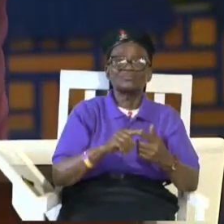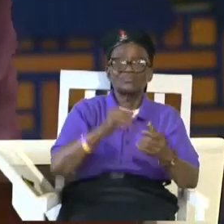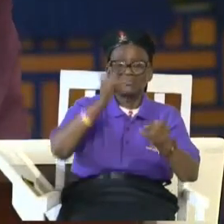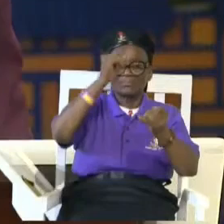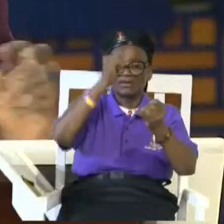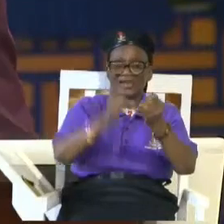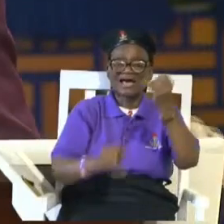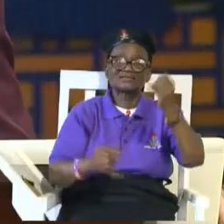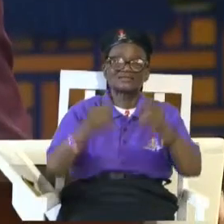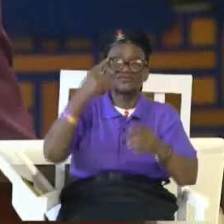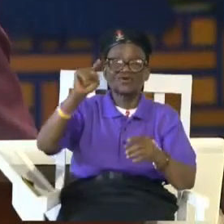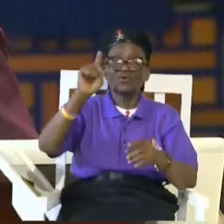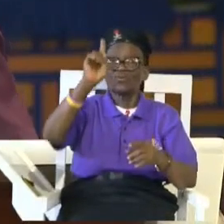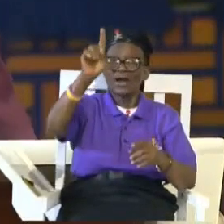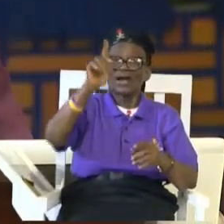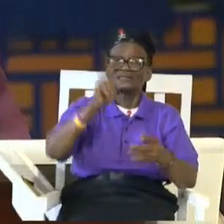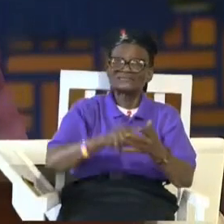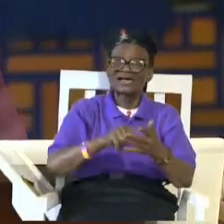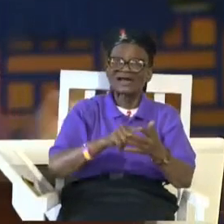years?